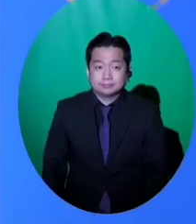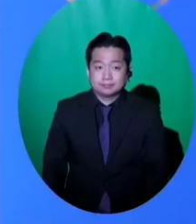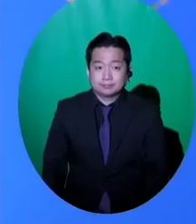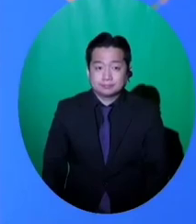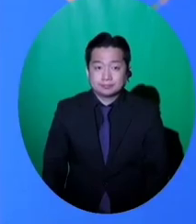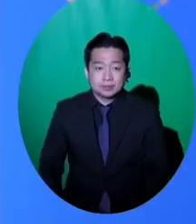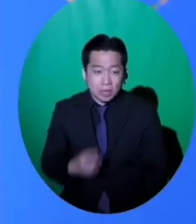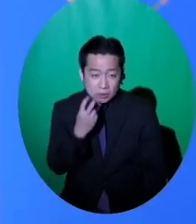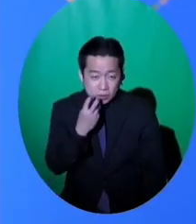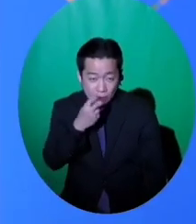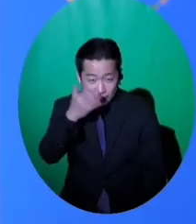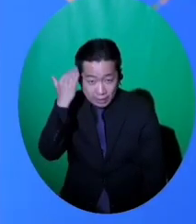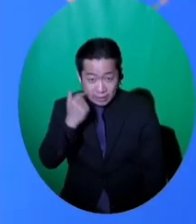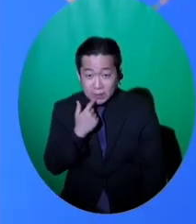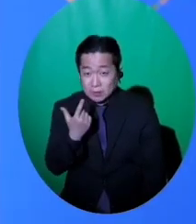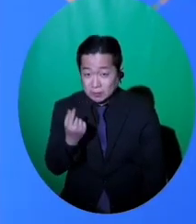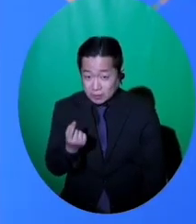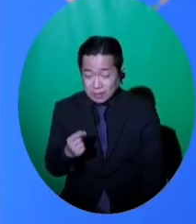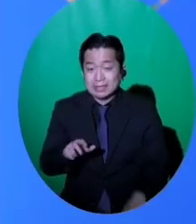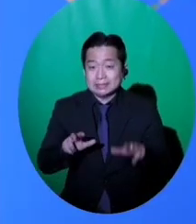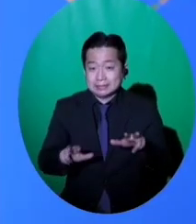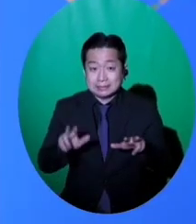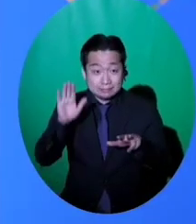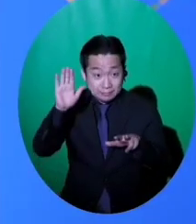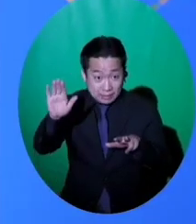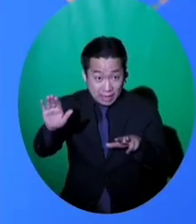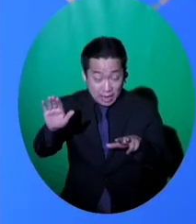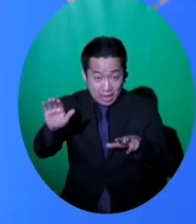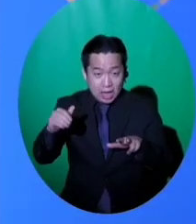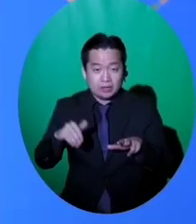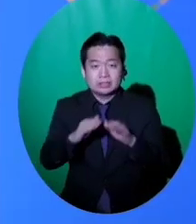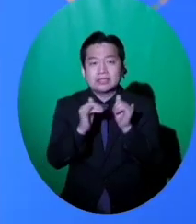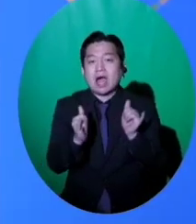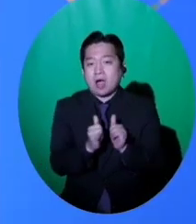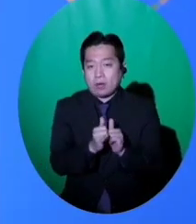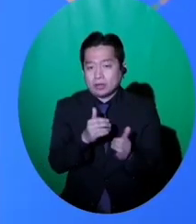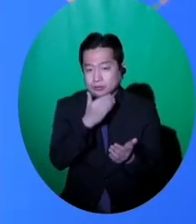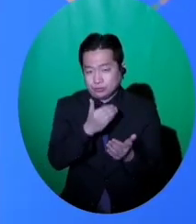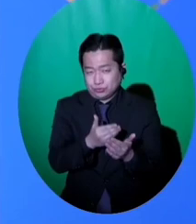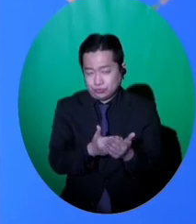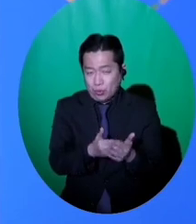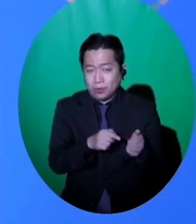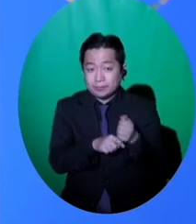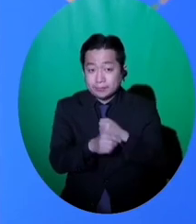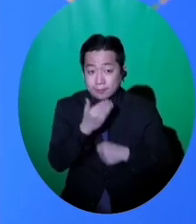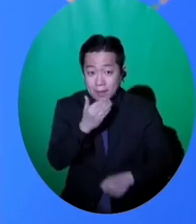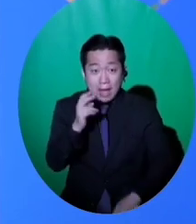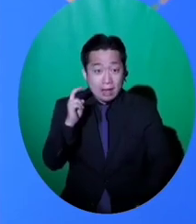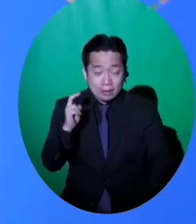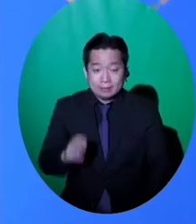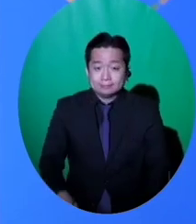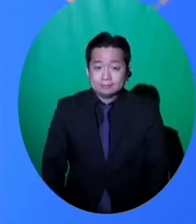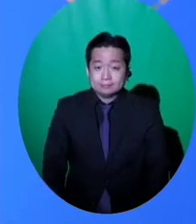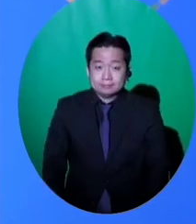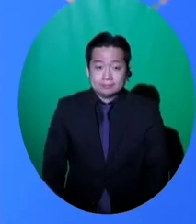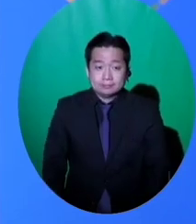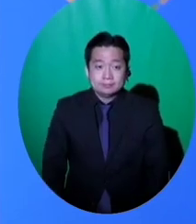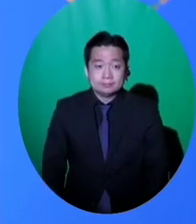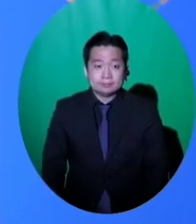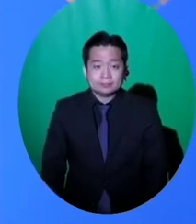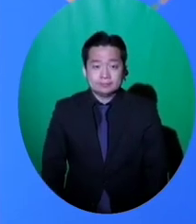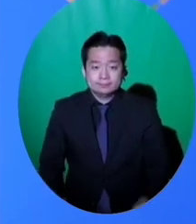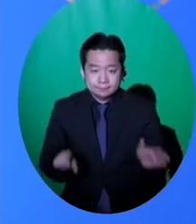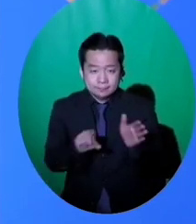fabric. Interesting keywords and phrases such as trust, equity, human